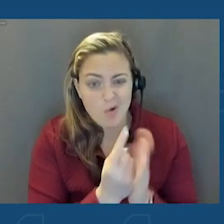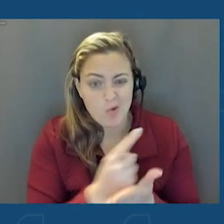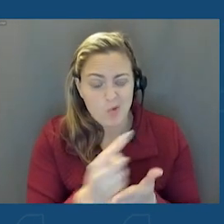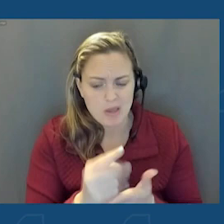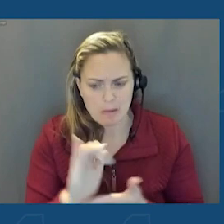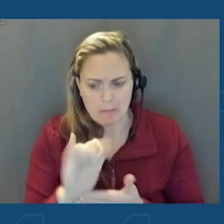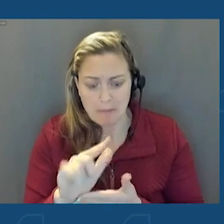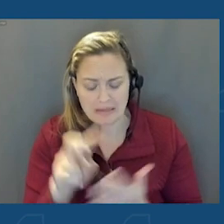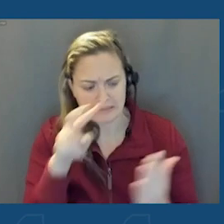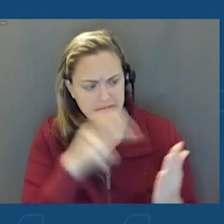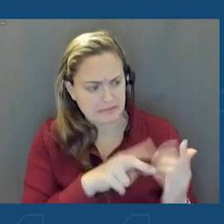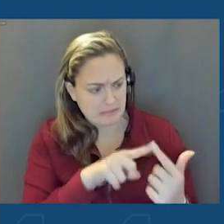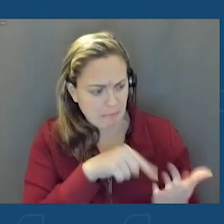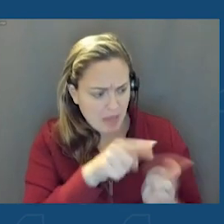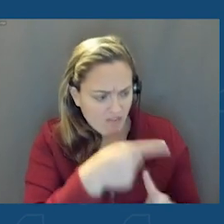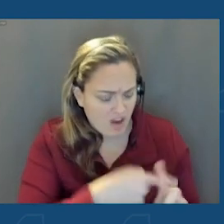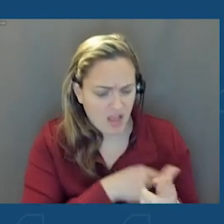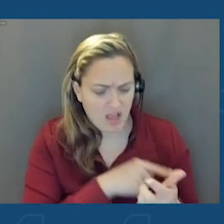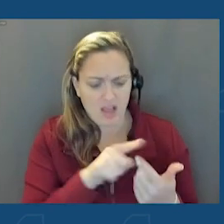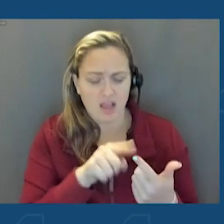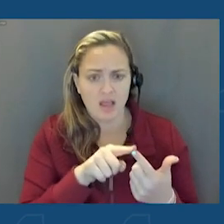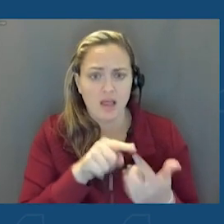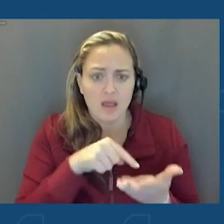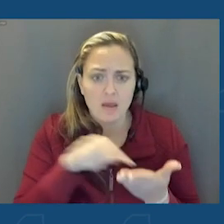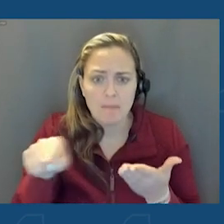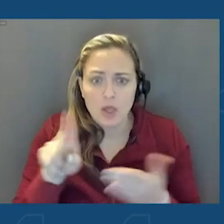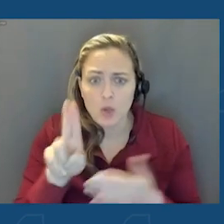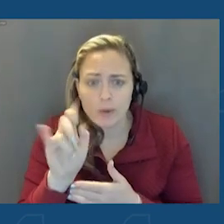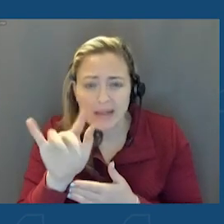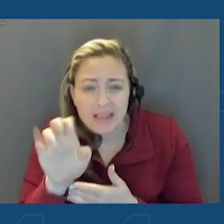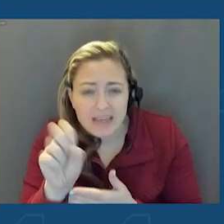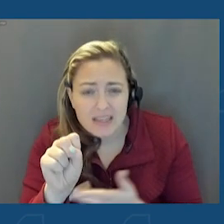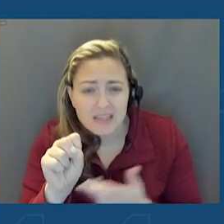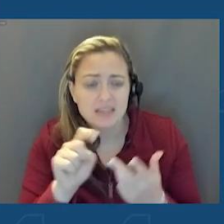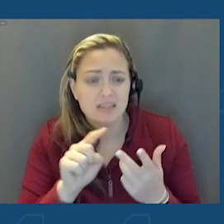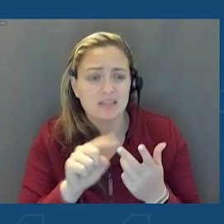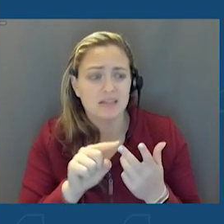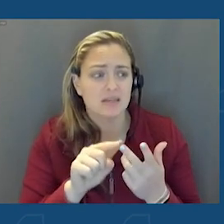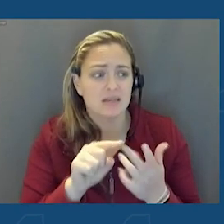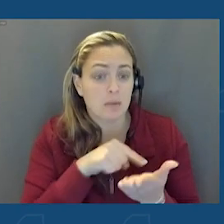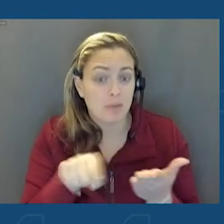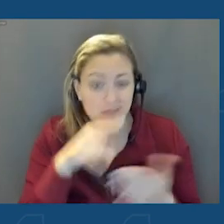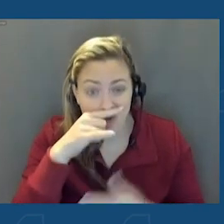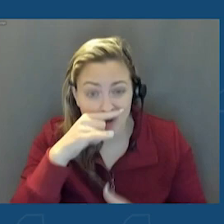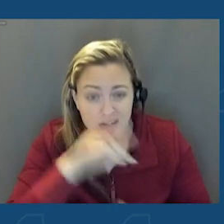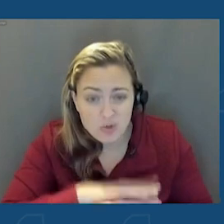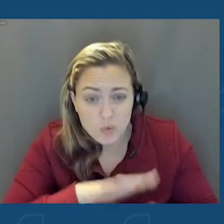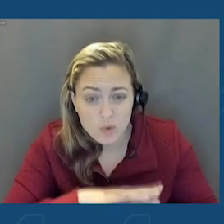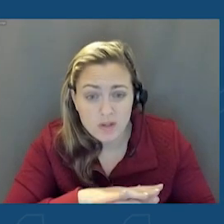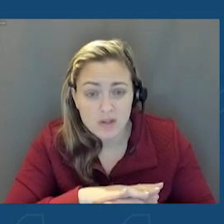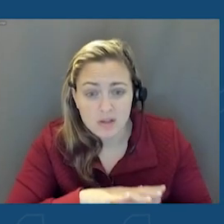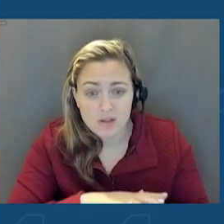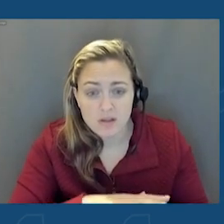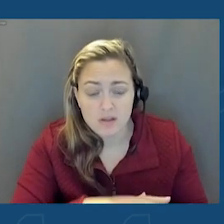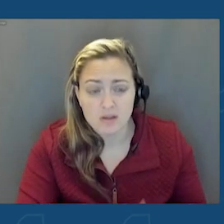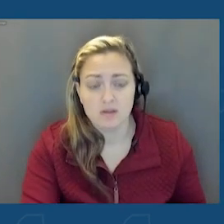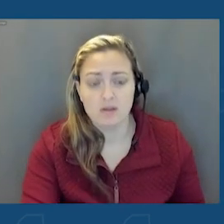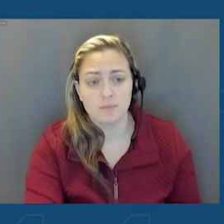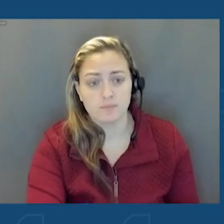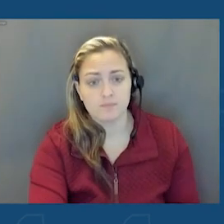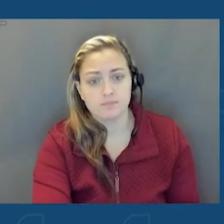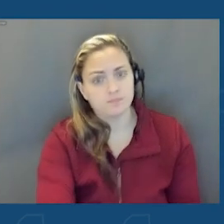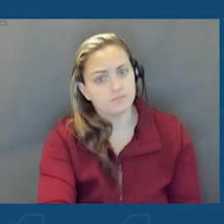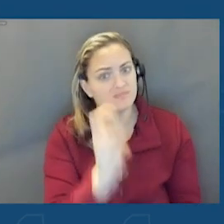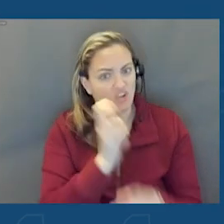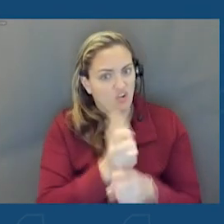the rent? How am I going to pay my utilities? Maybe you're paying for your kids' school. It's really hard out